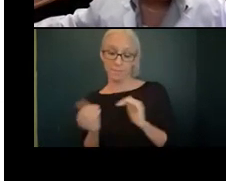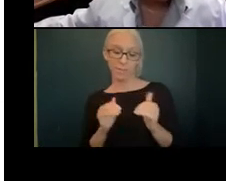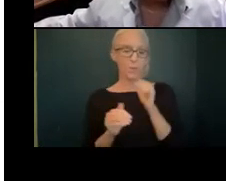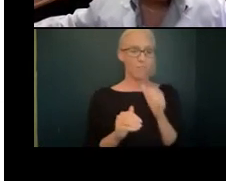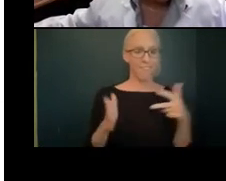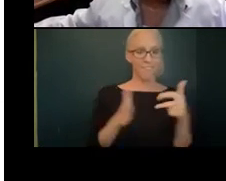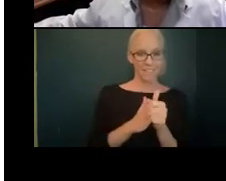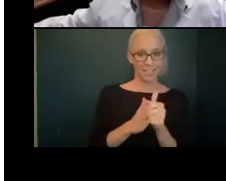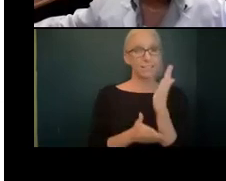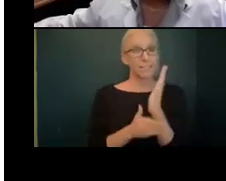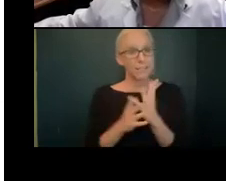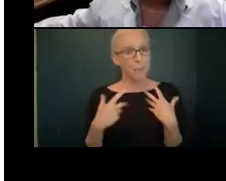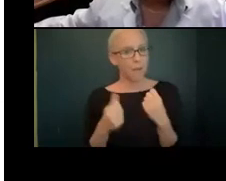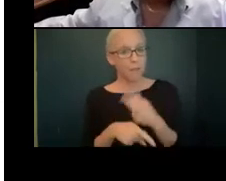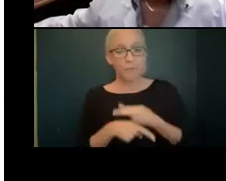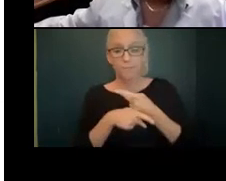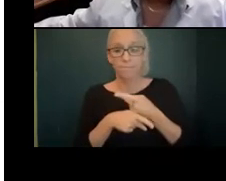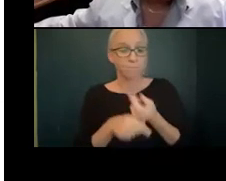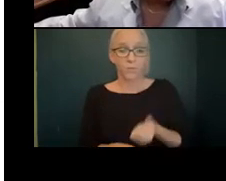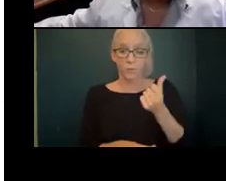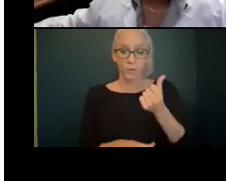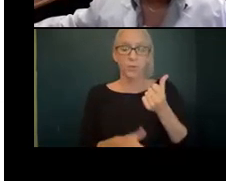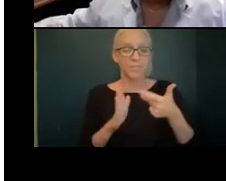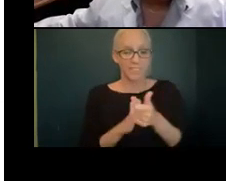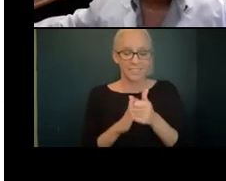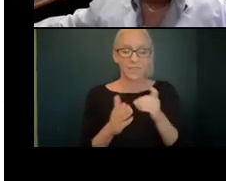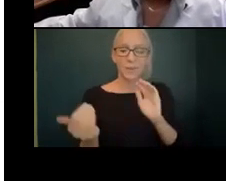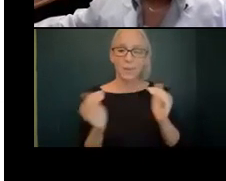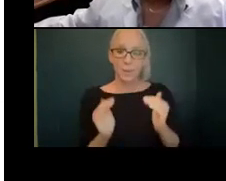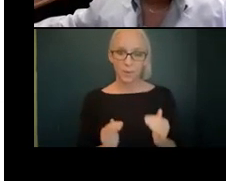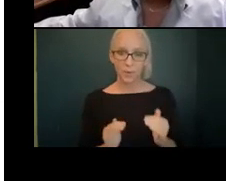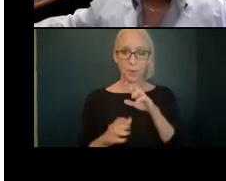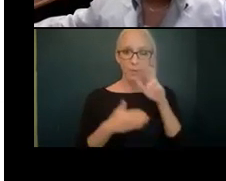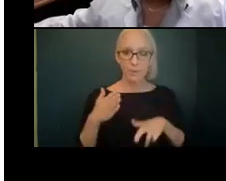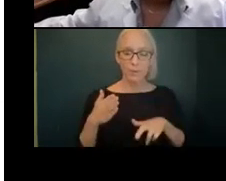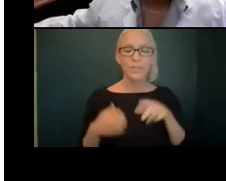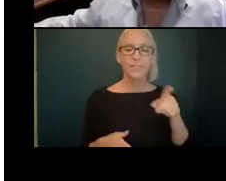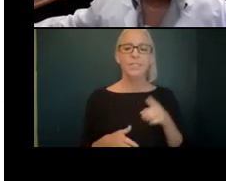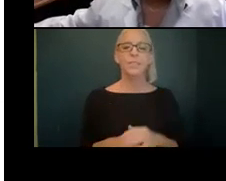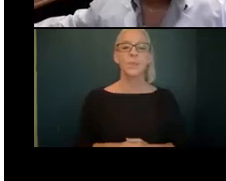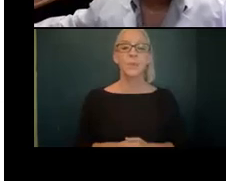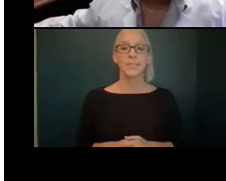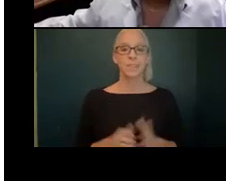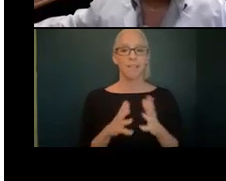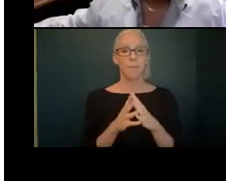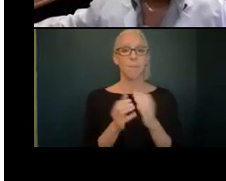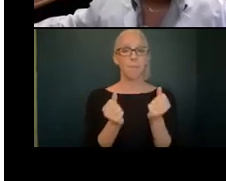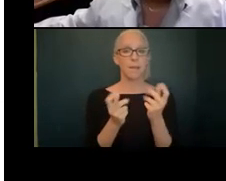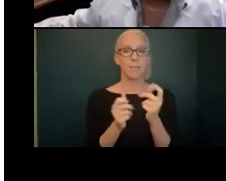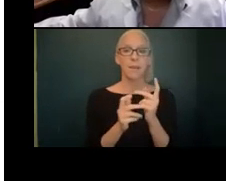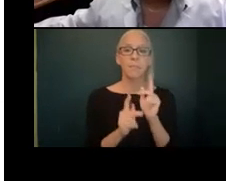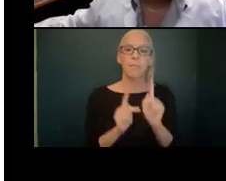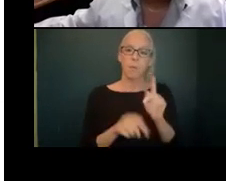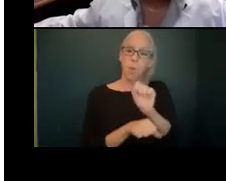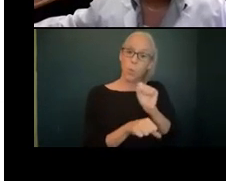healthcare workers were laggards in getting vaccinated. But compare the results. This was following a large number of healthcare workers.